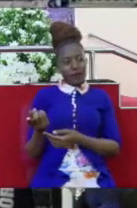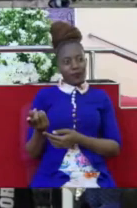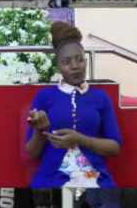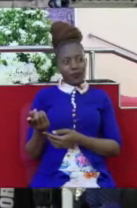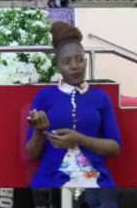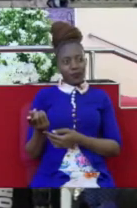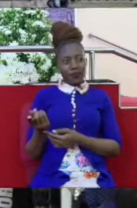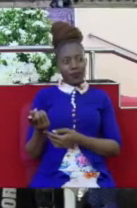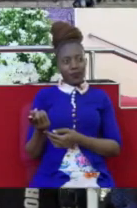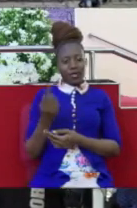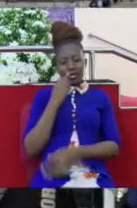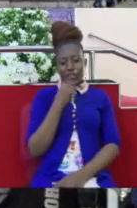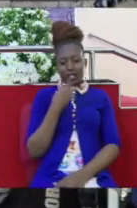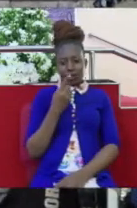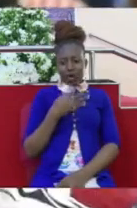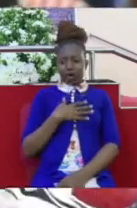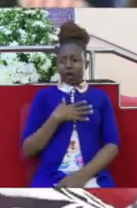Hiki ndio nilisikia. Oh.